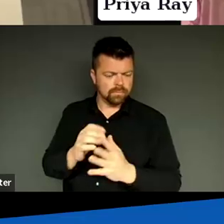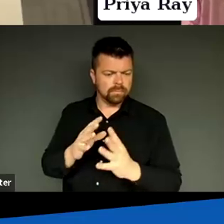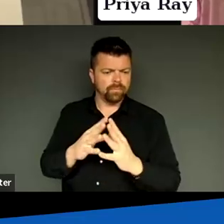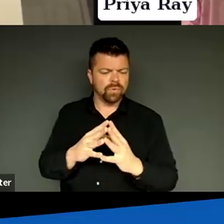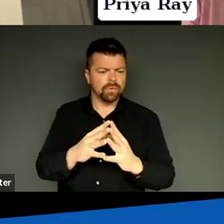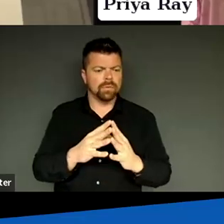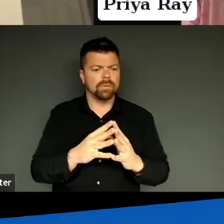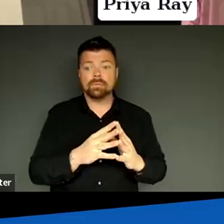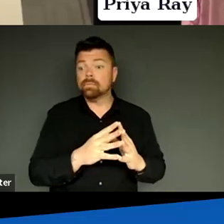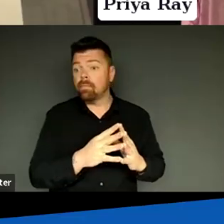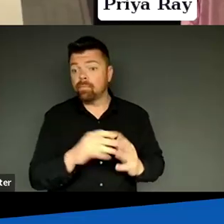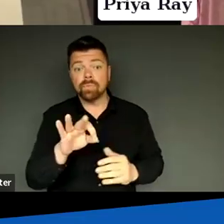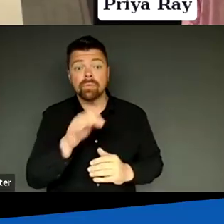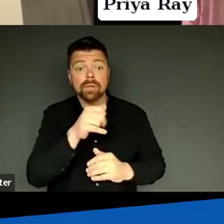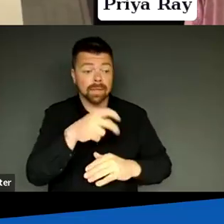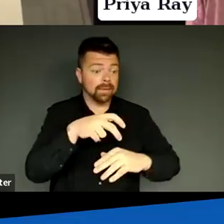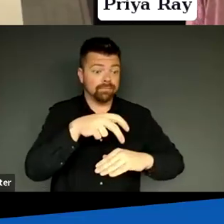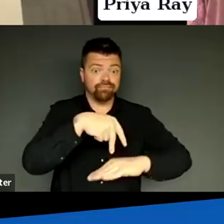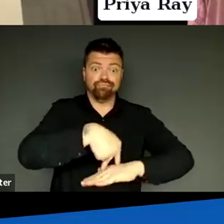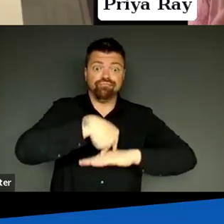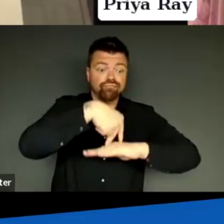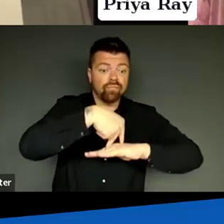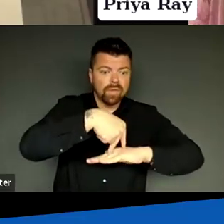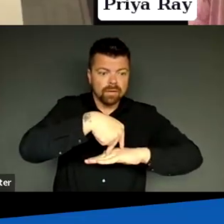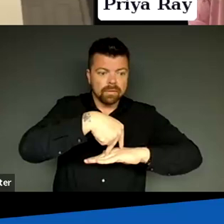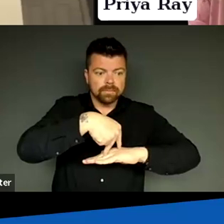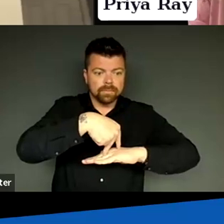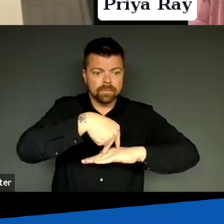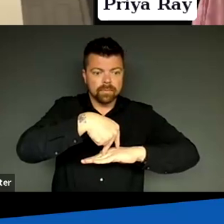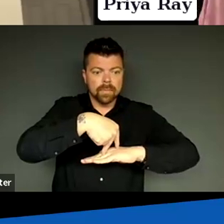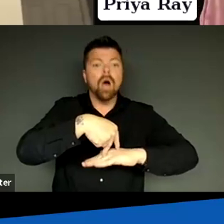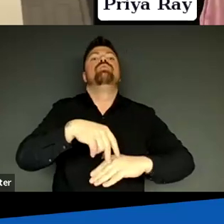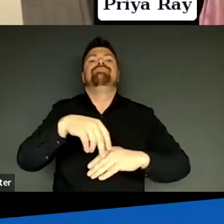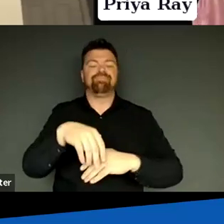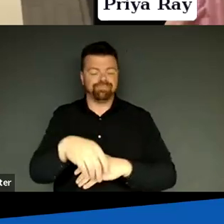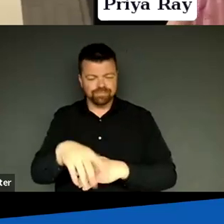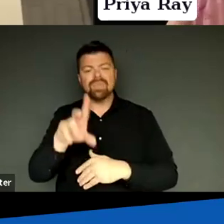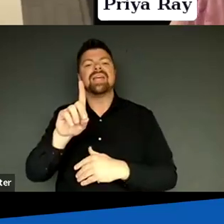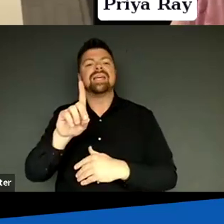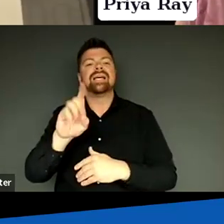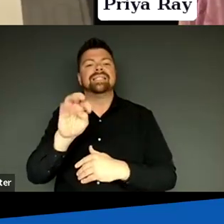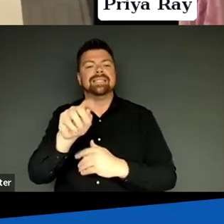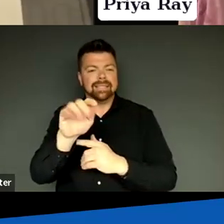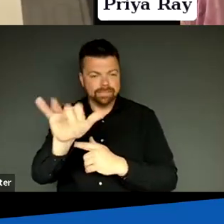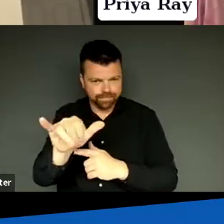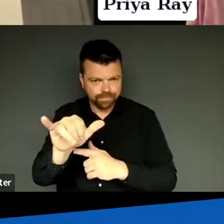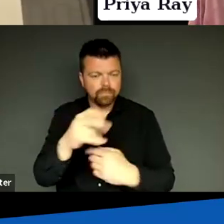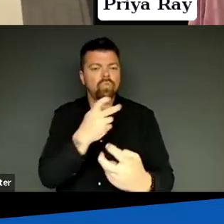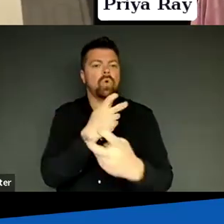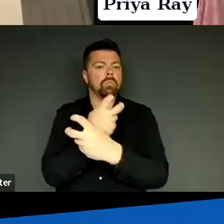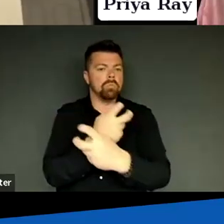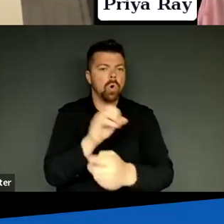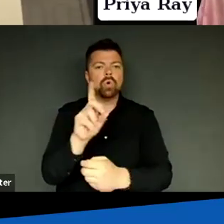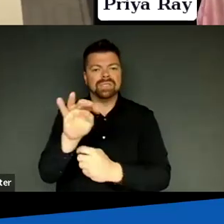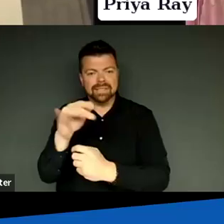you need a definitely. bone test. And then I you mean, need that's why I worry about the transferring, because I am aging, and when